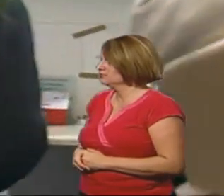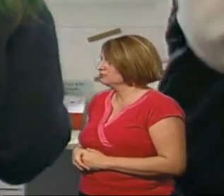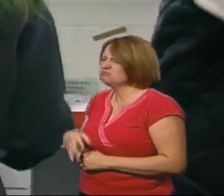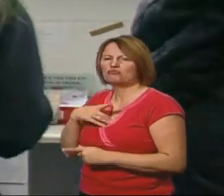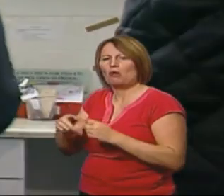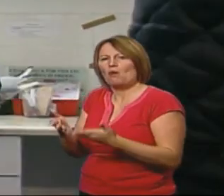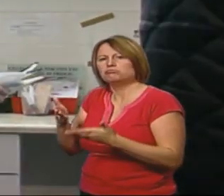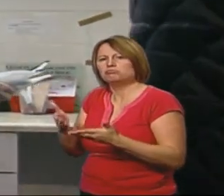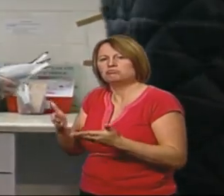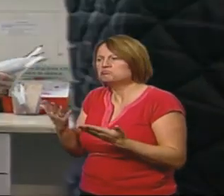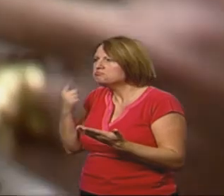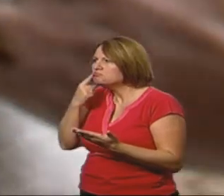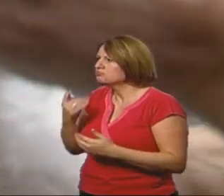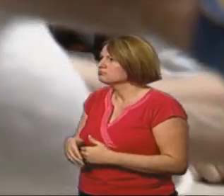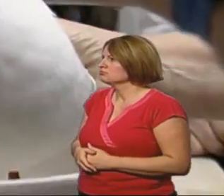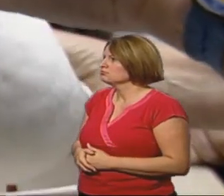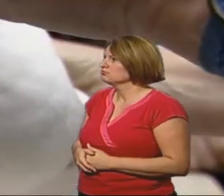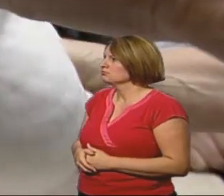can.